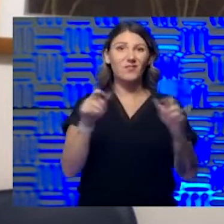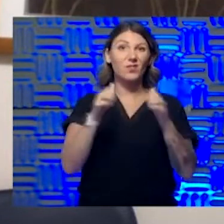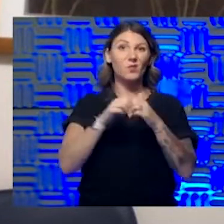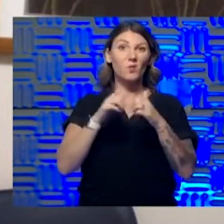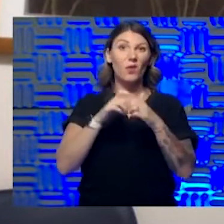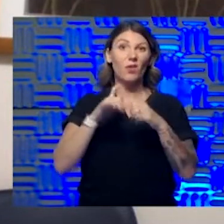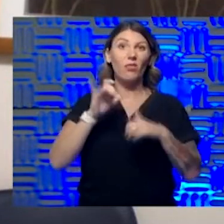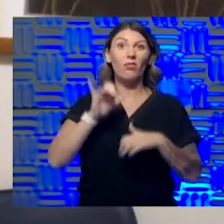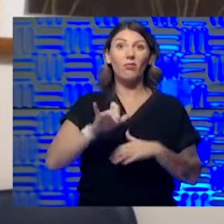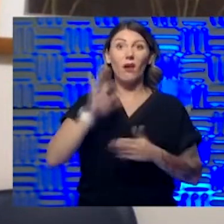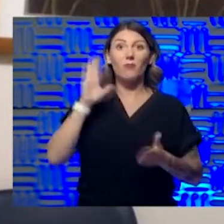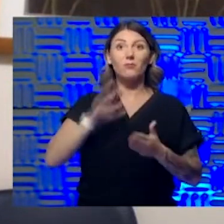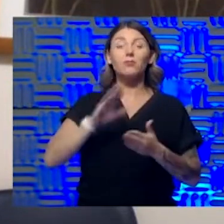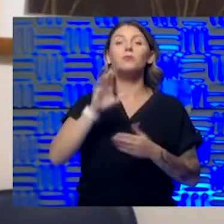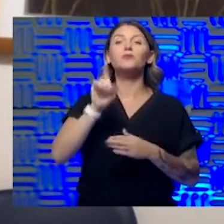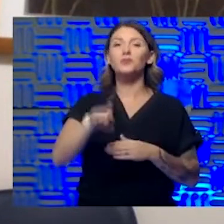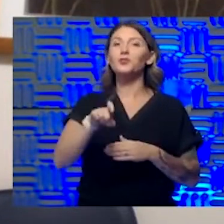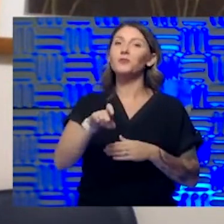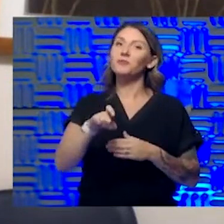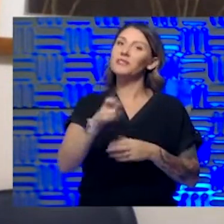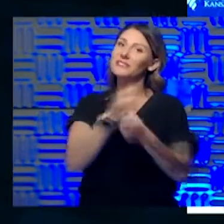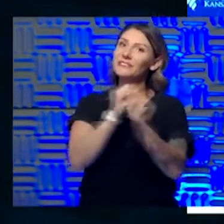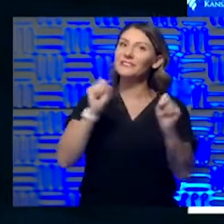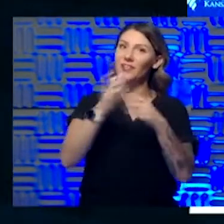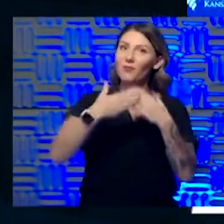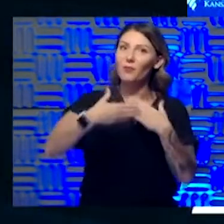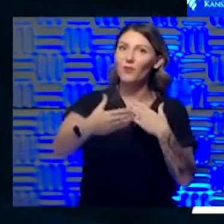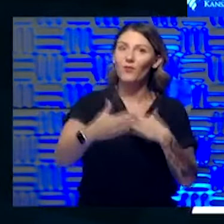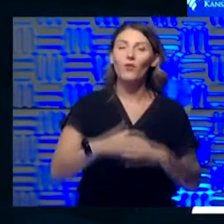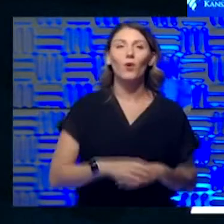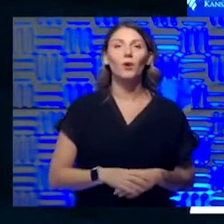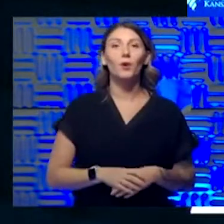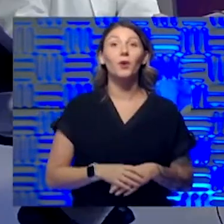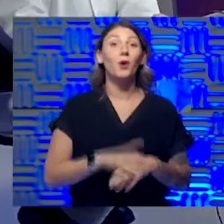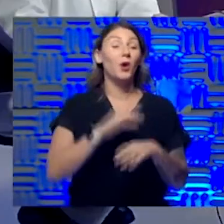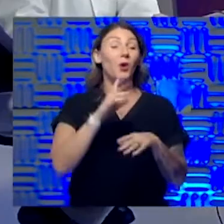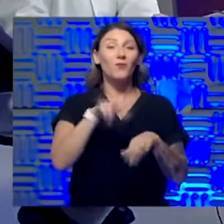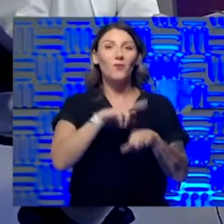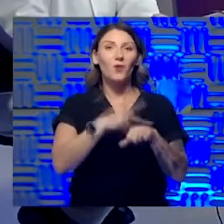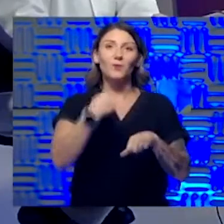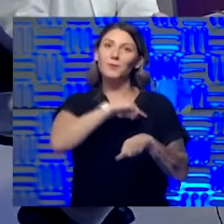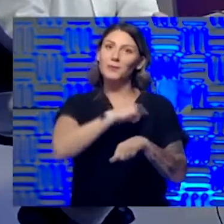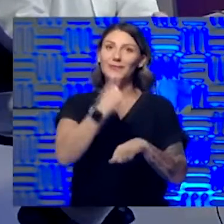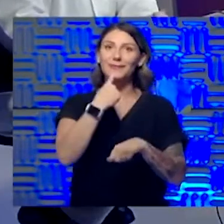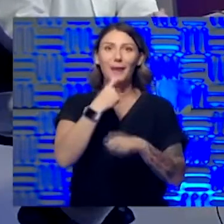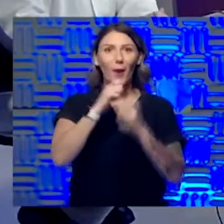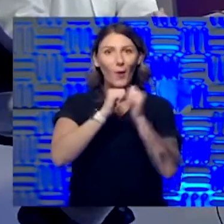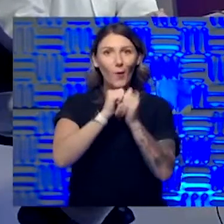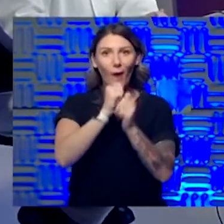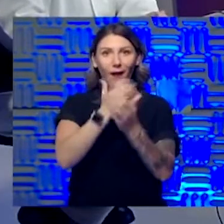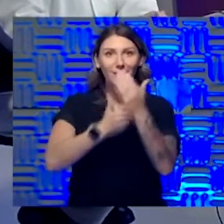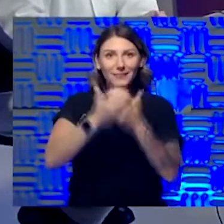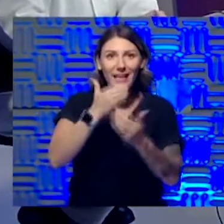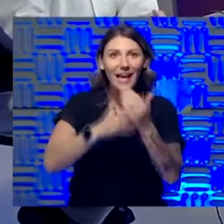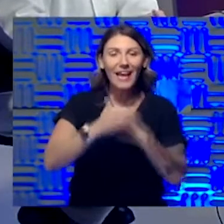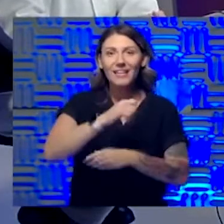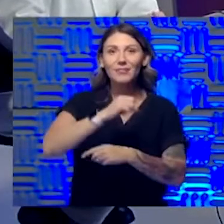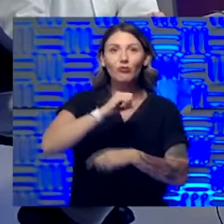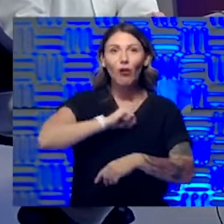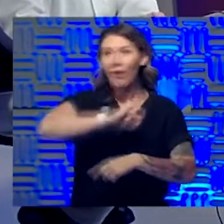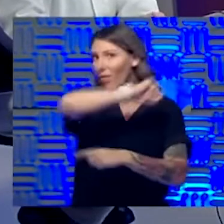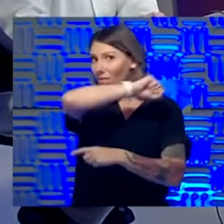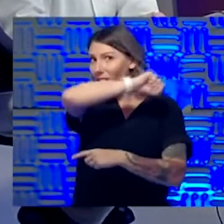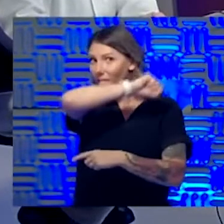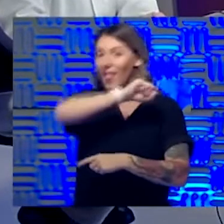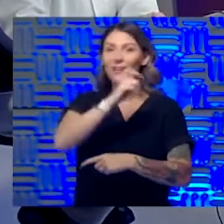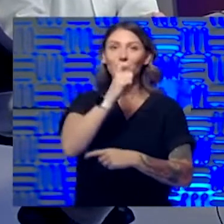treatment, so you should be very safe to move forward. Of course, we always say, wash your hands, cough into your elbow, don't touch your face. I'm terribly